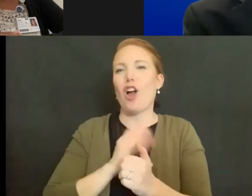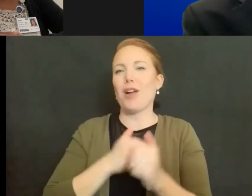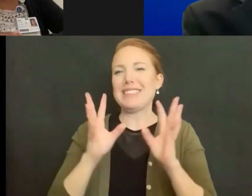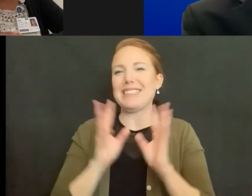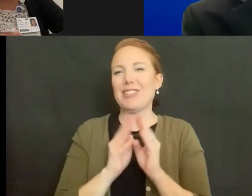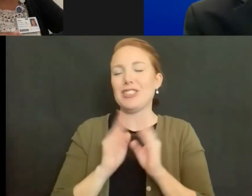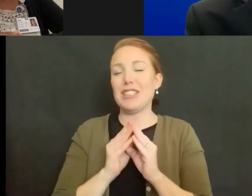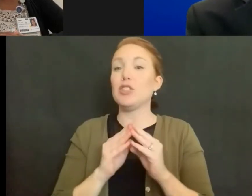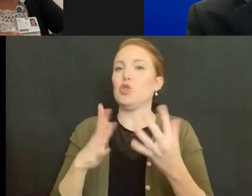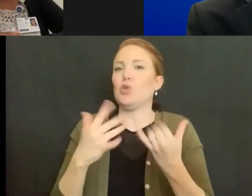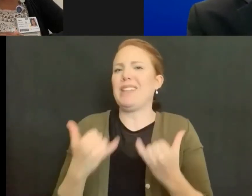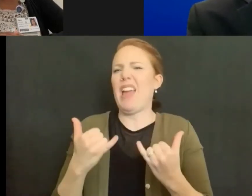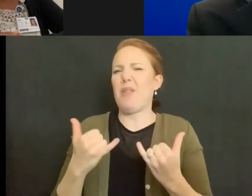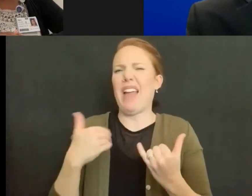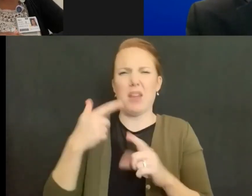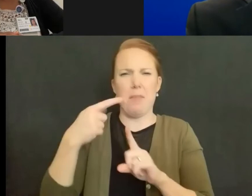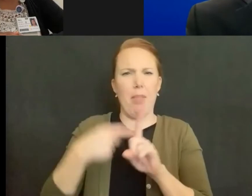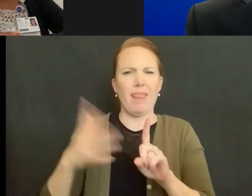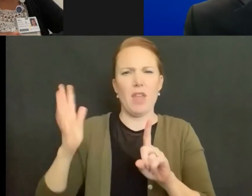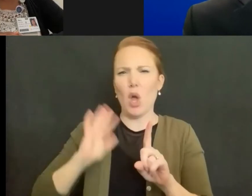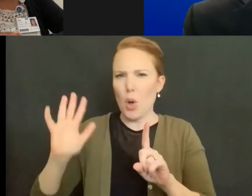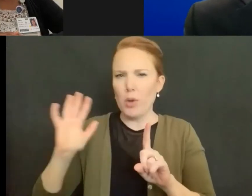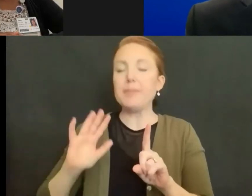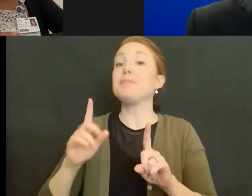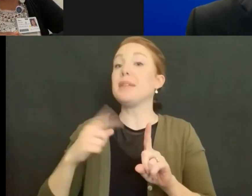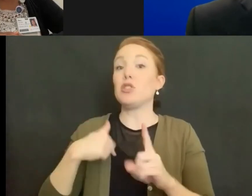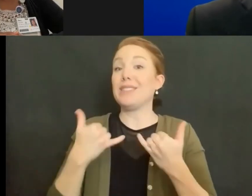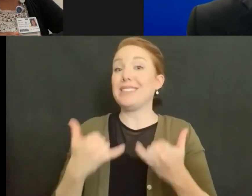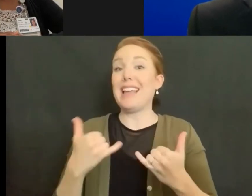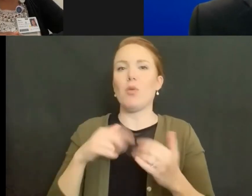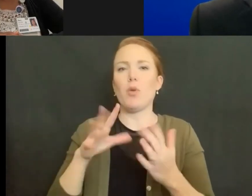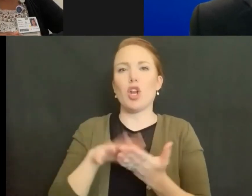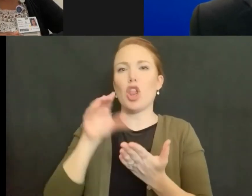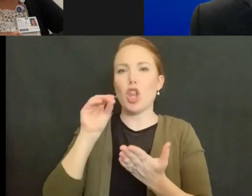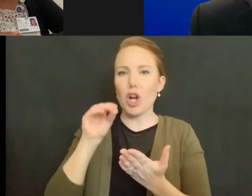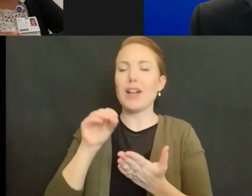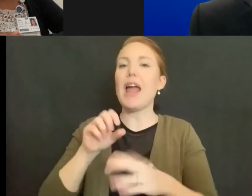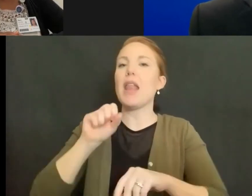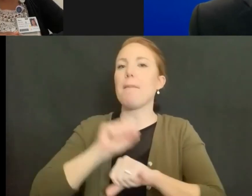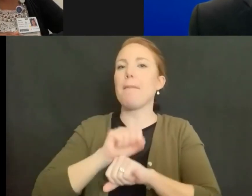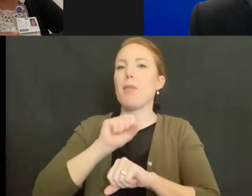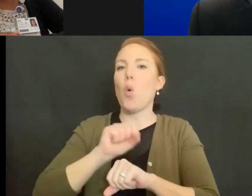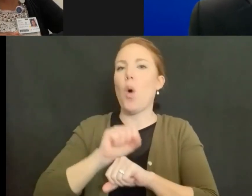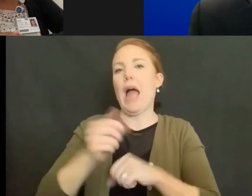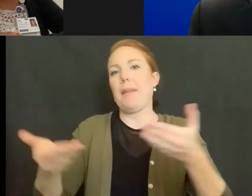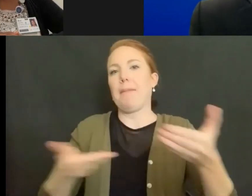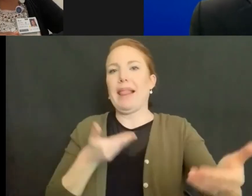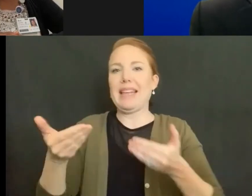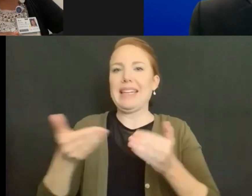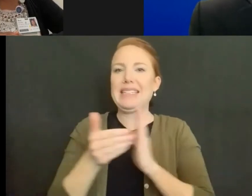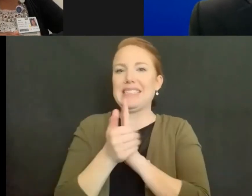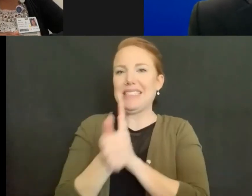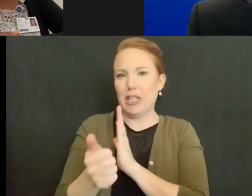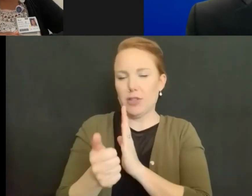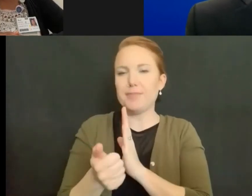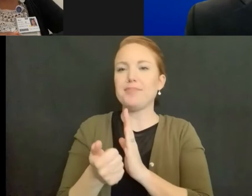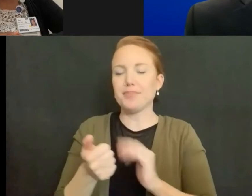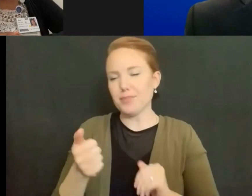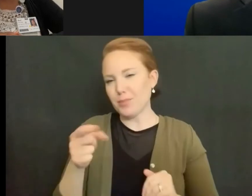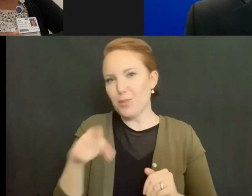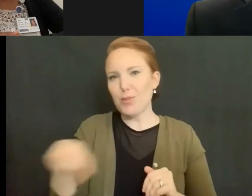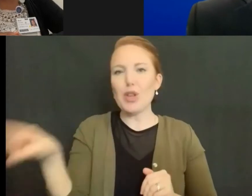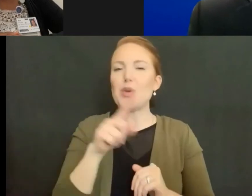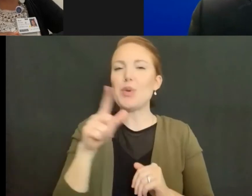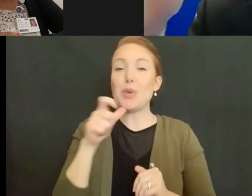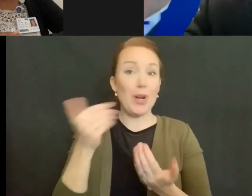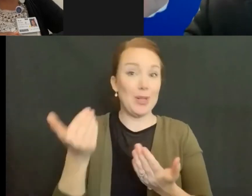a month or so ago and it went well. We're going to learn an employability skill right now. Those of you who are new to us, we're going to